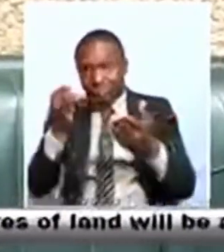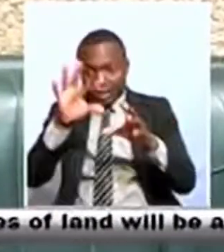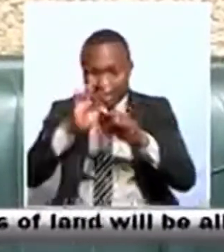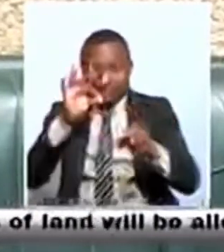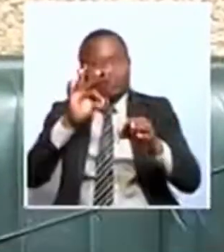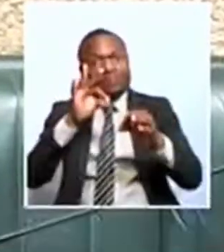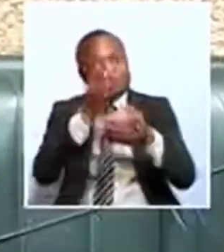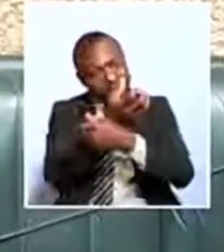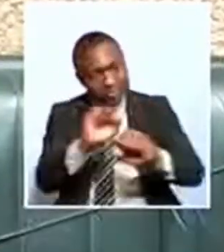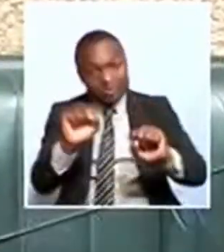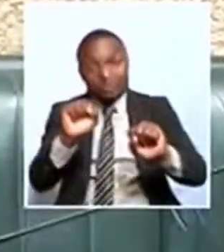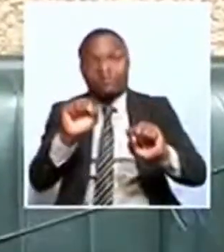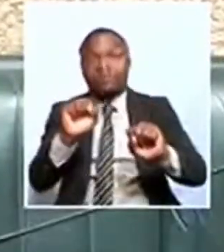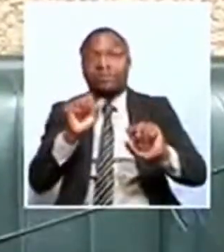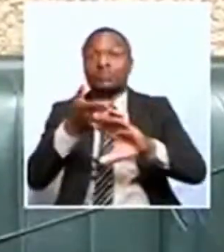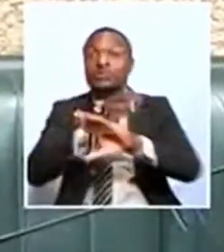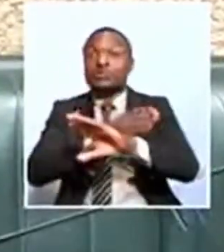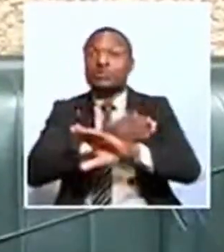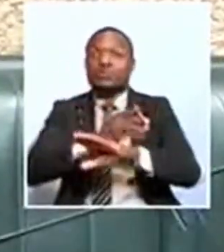solution before it's too late?